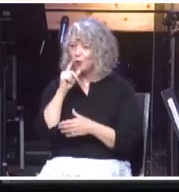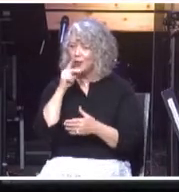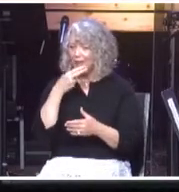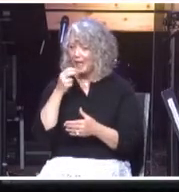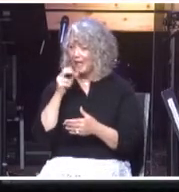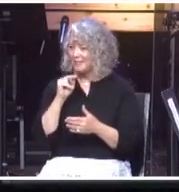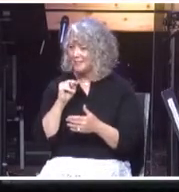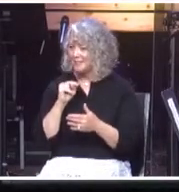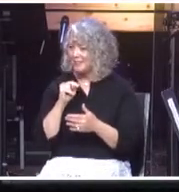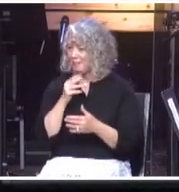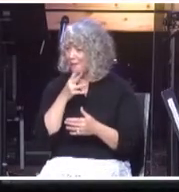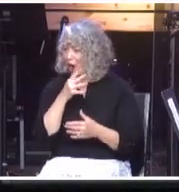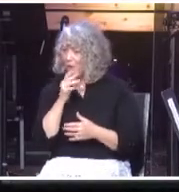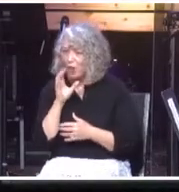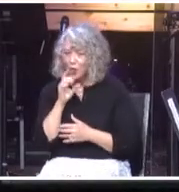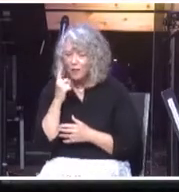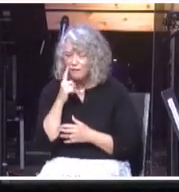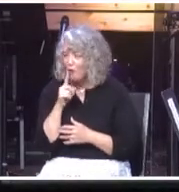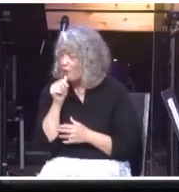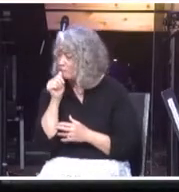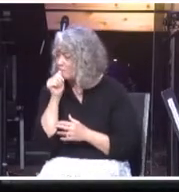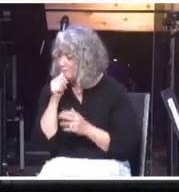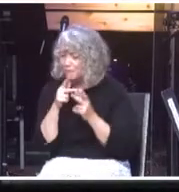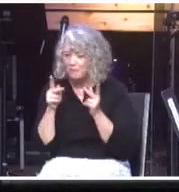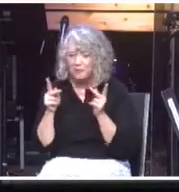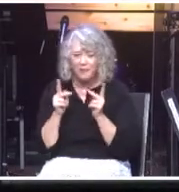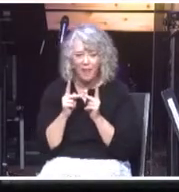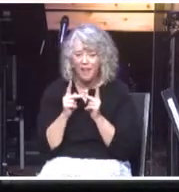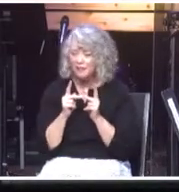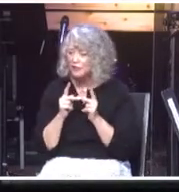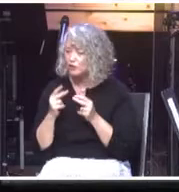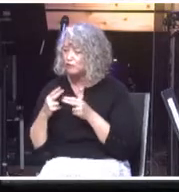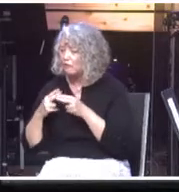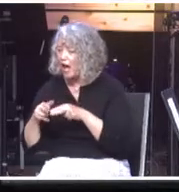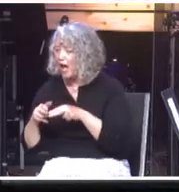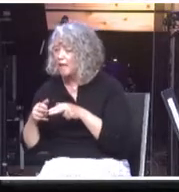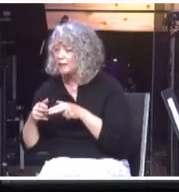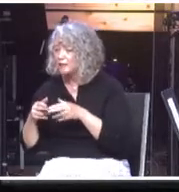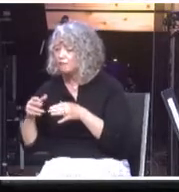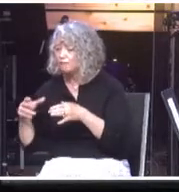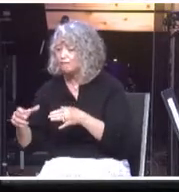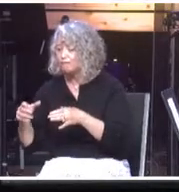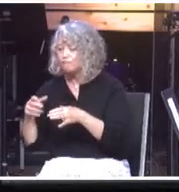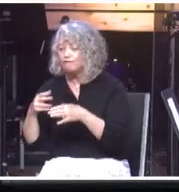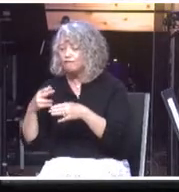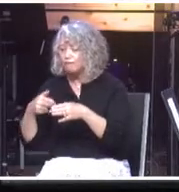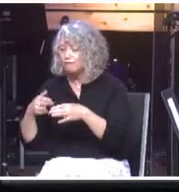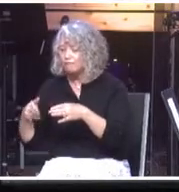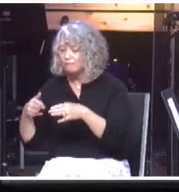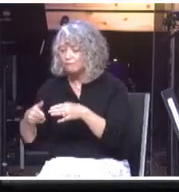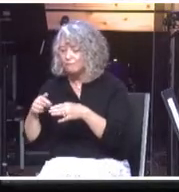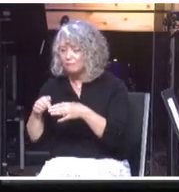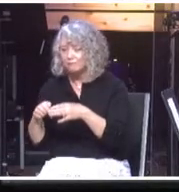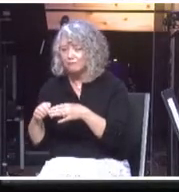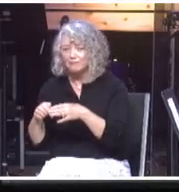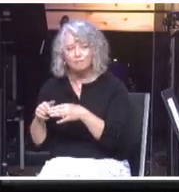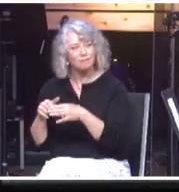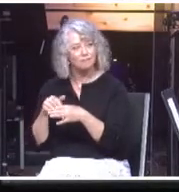know, they'd find a secret place outside the hen house to make a makeshift nest